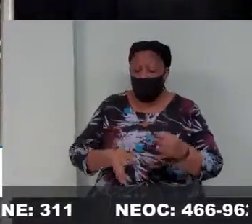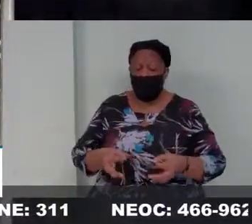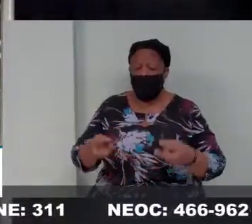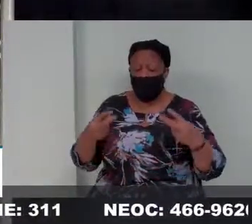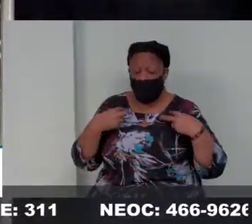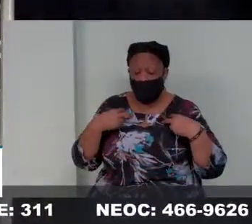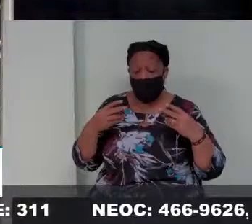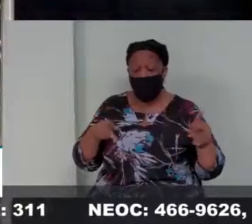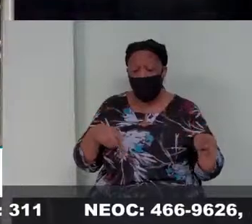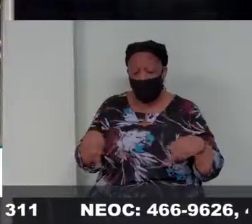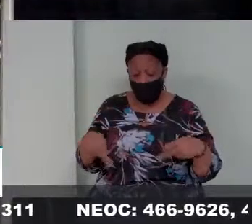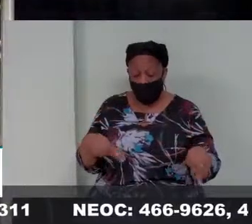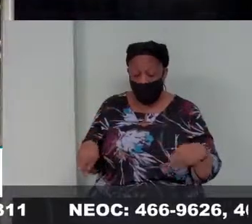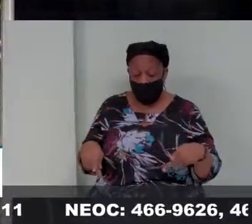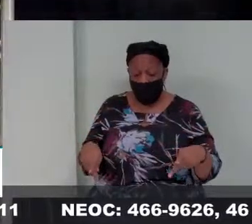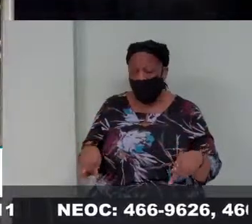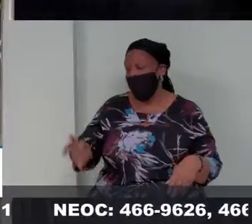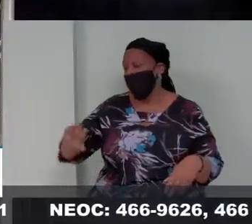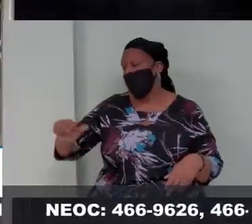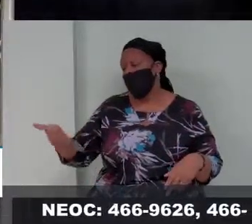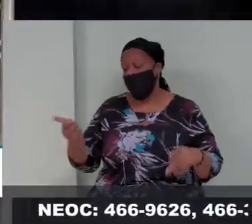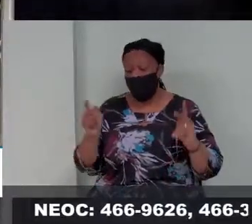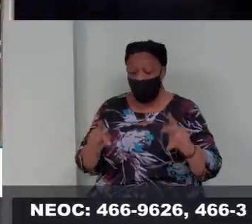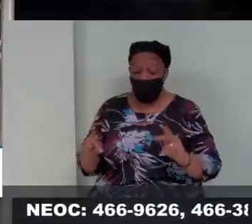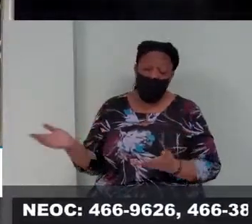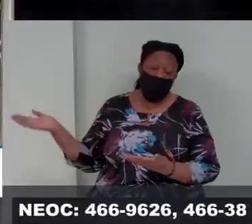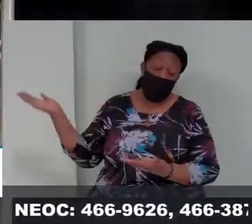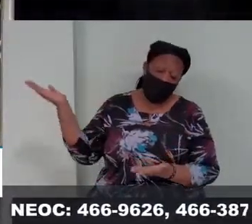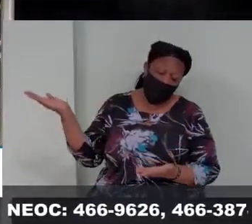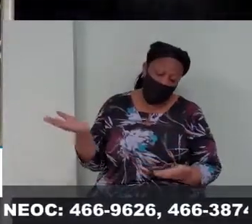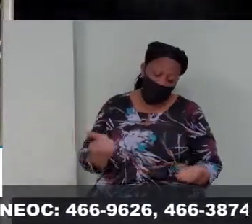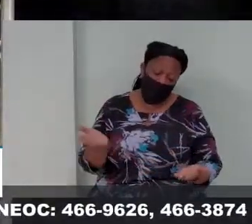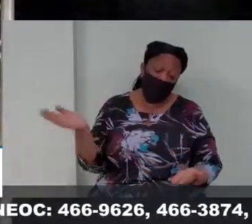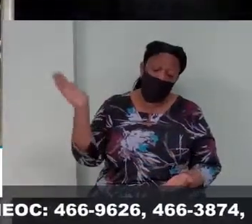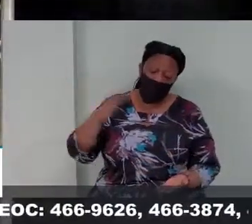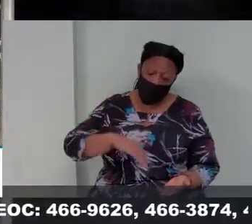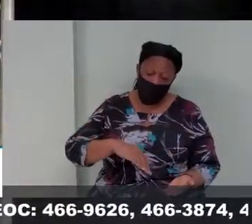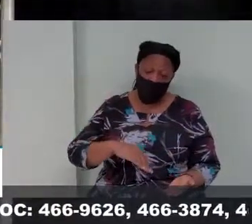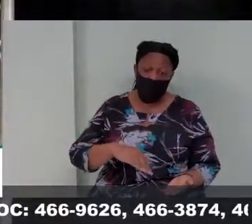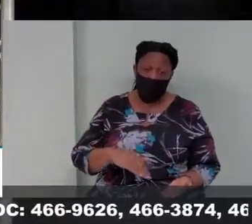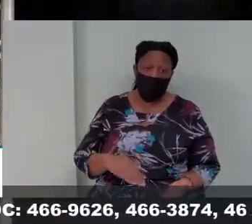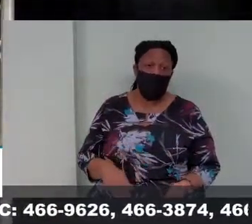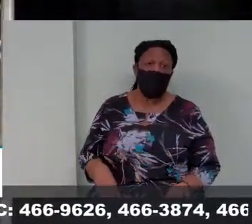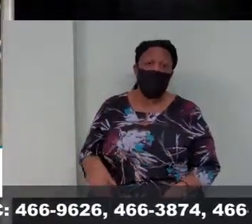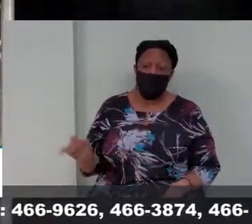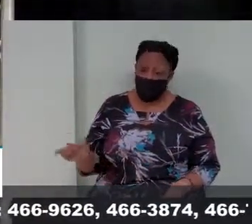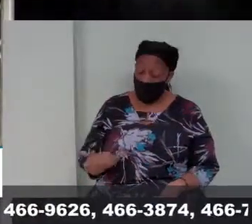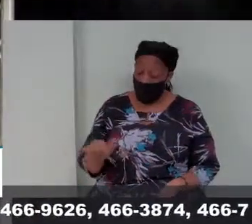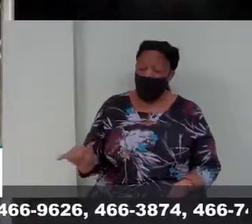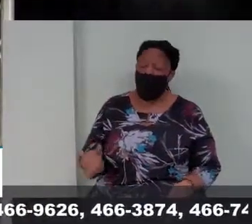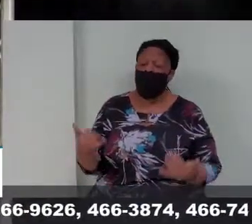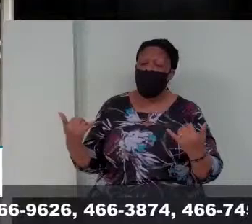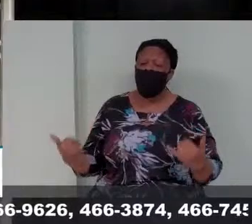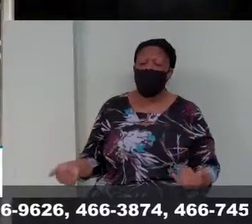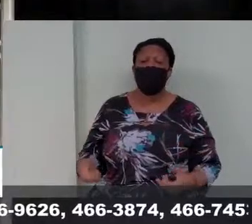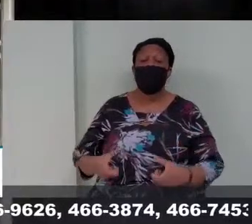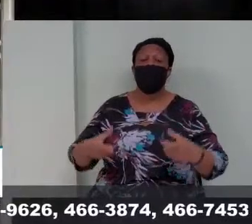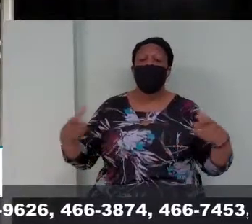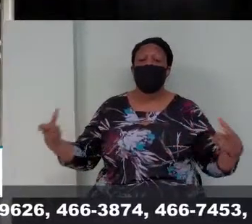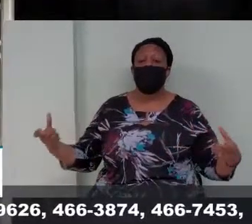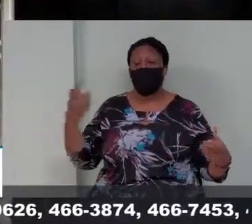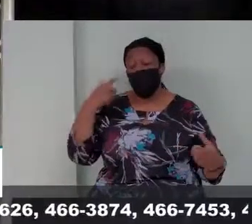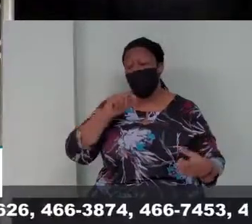backyard party, the public is invited, and so your backyard now becomes a public place. So that requires you to have